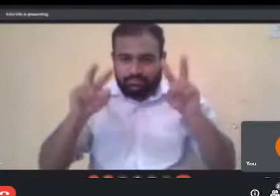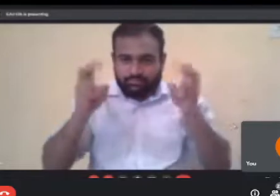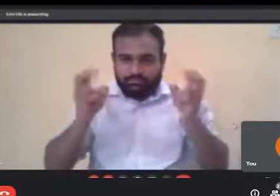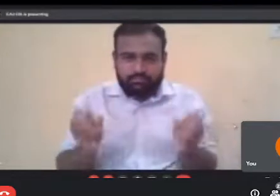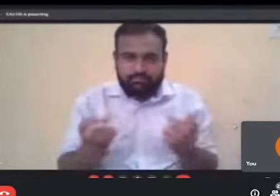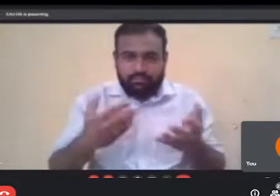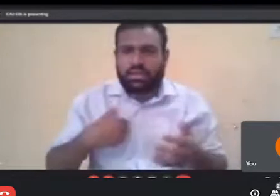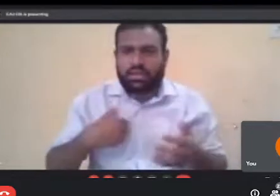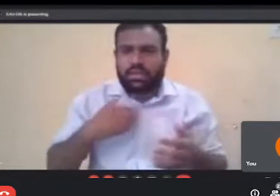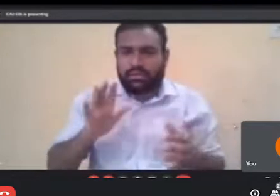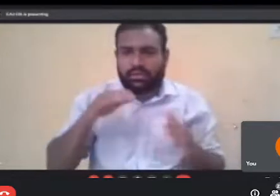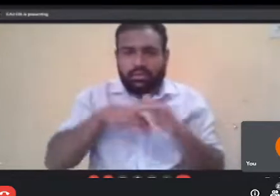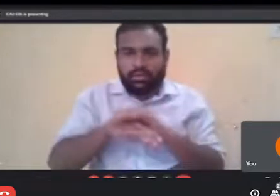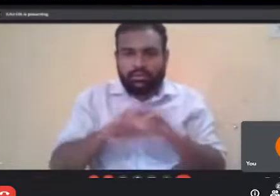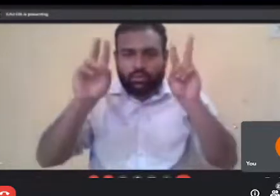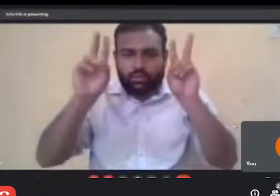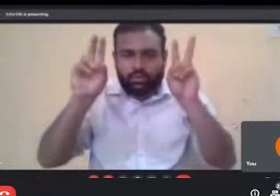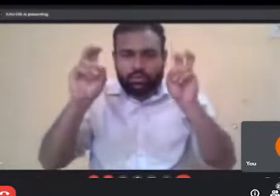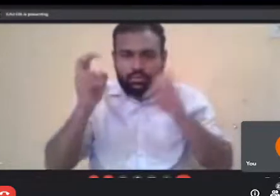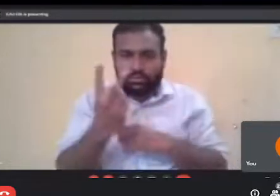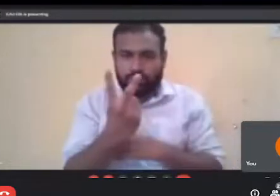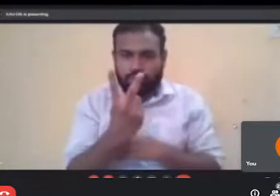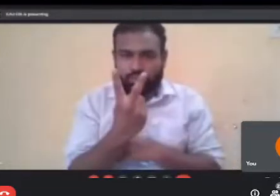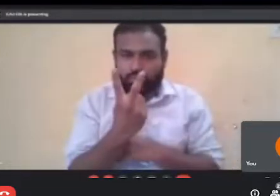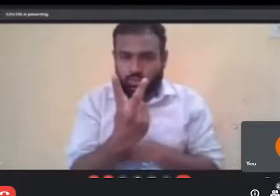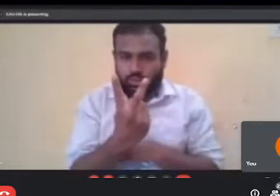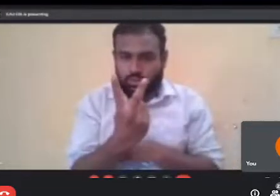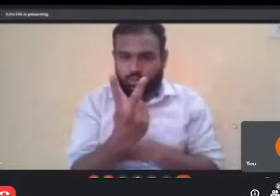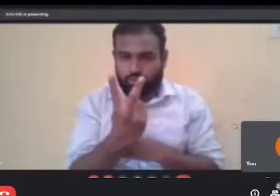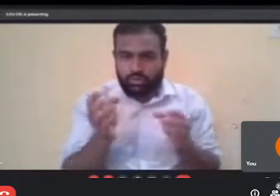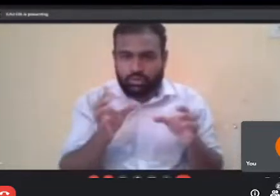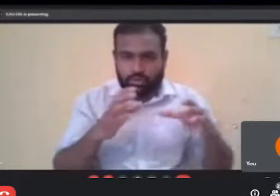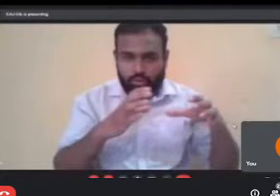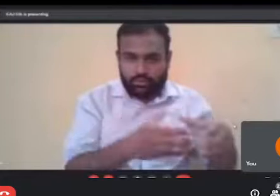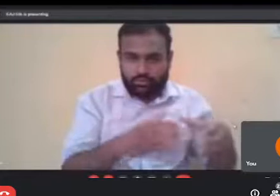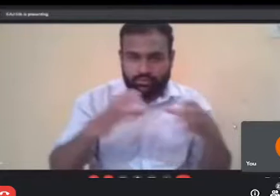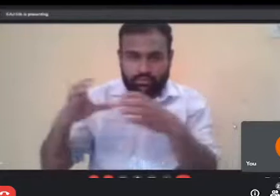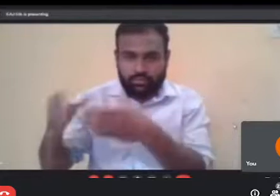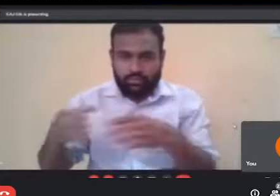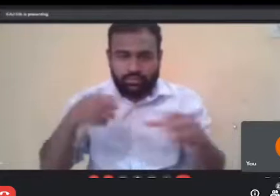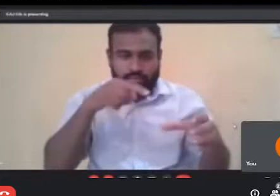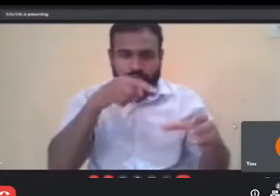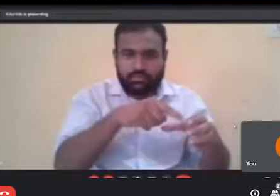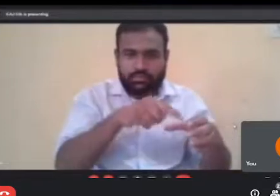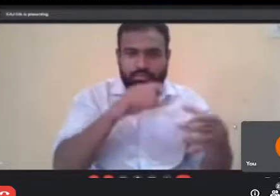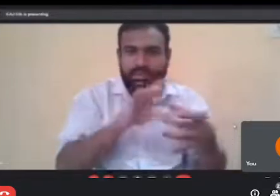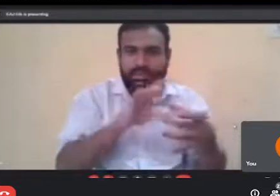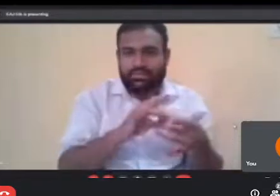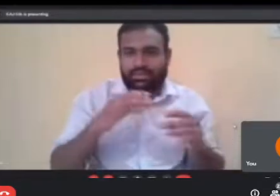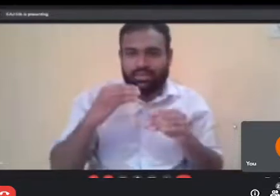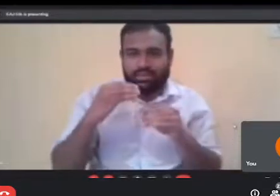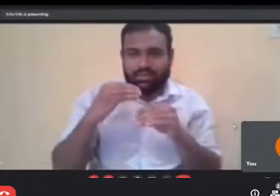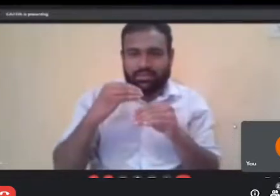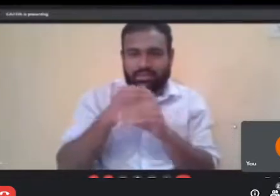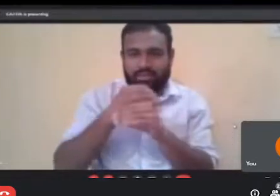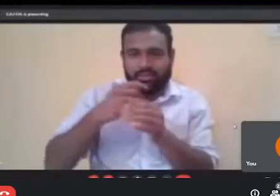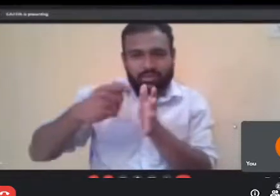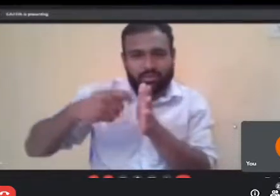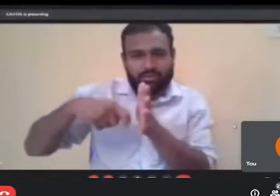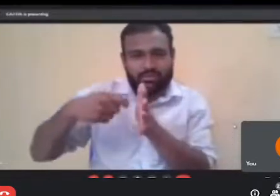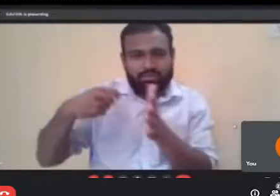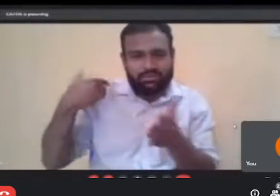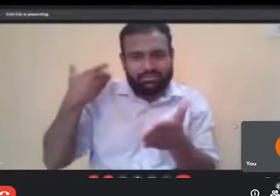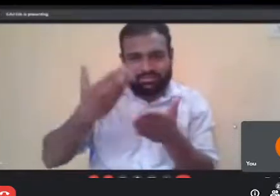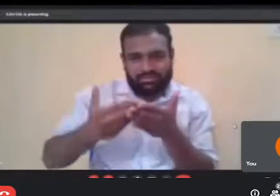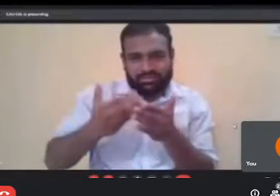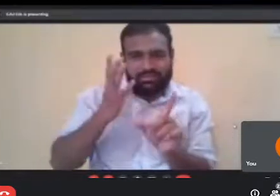to celebrate today. And now I'm going to start. The topic is all about two group. I'm going to say about two groups. One is